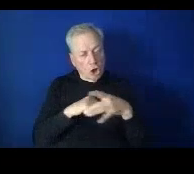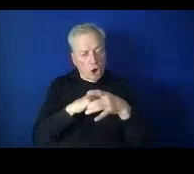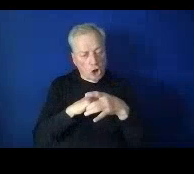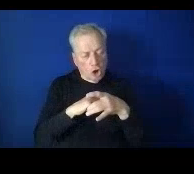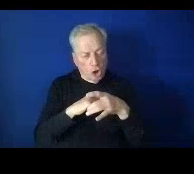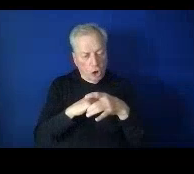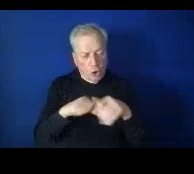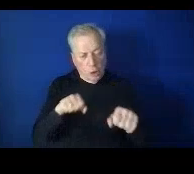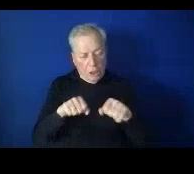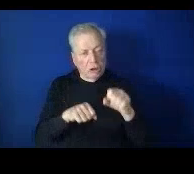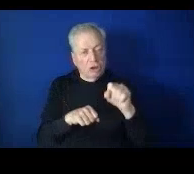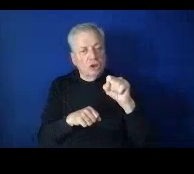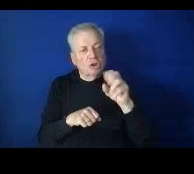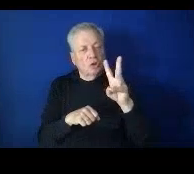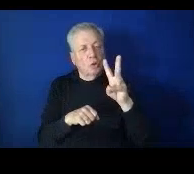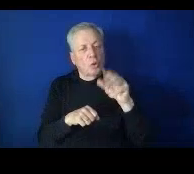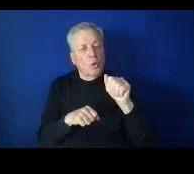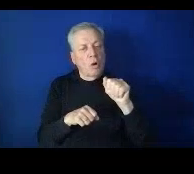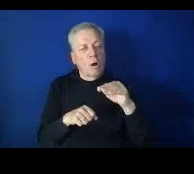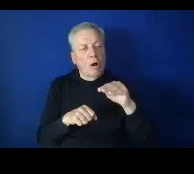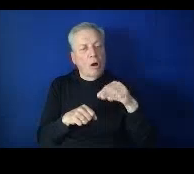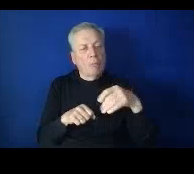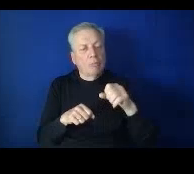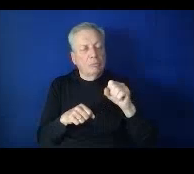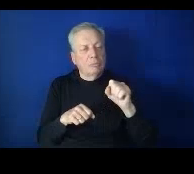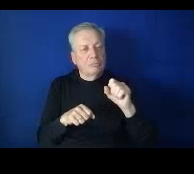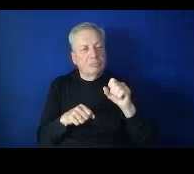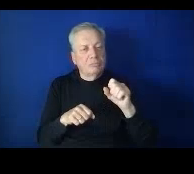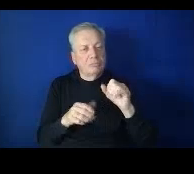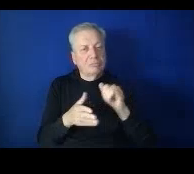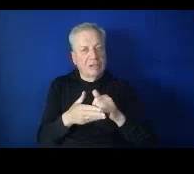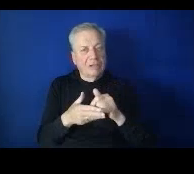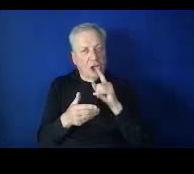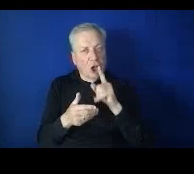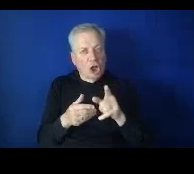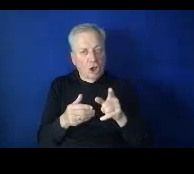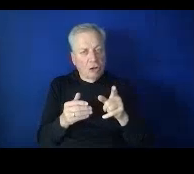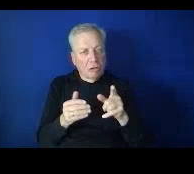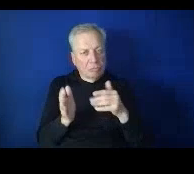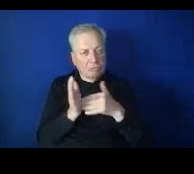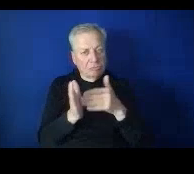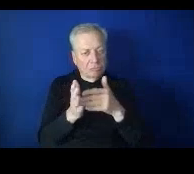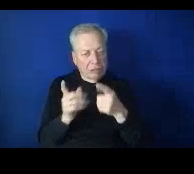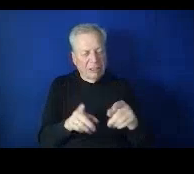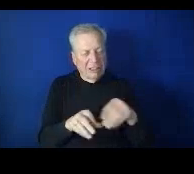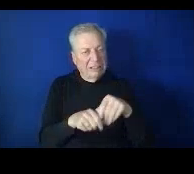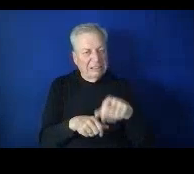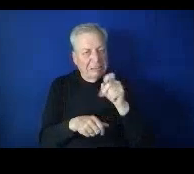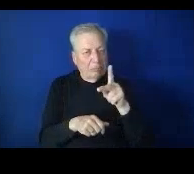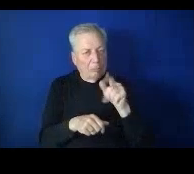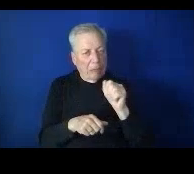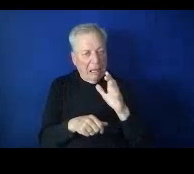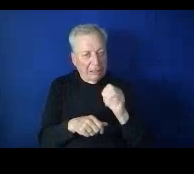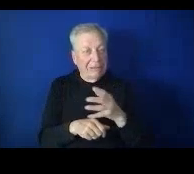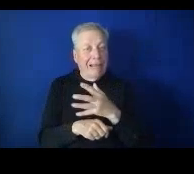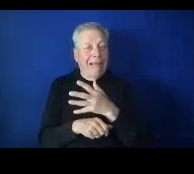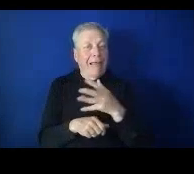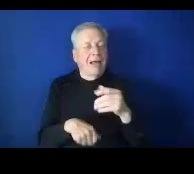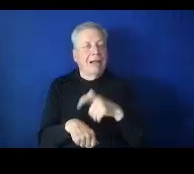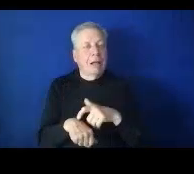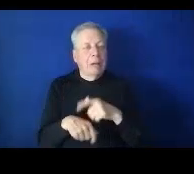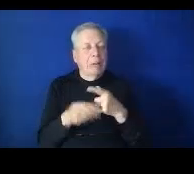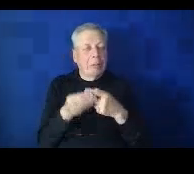these intense clusters of earthquakes that are concentrated in space and time. And about